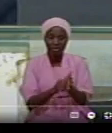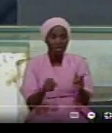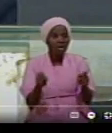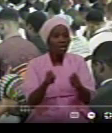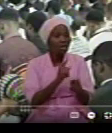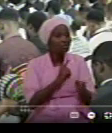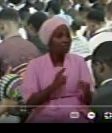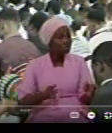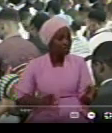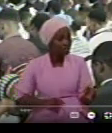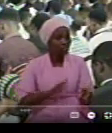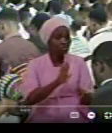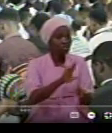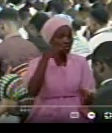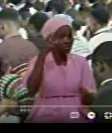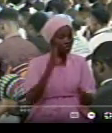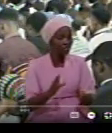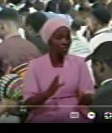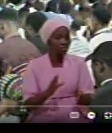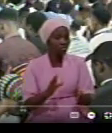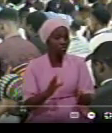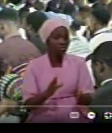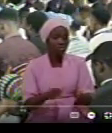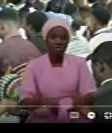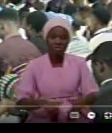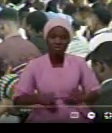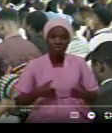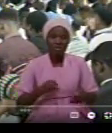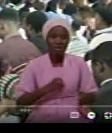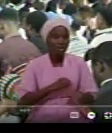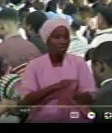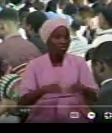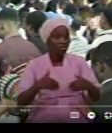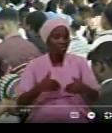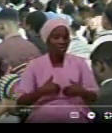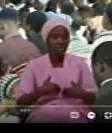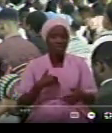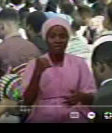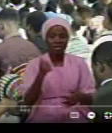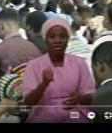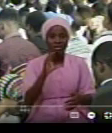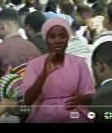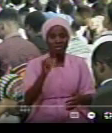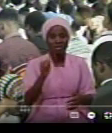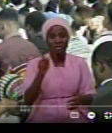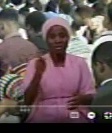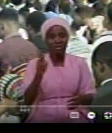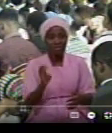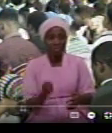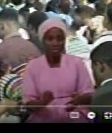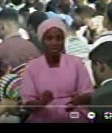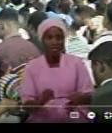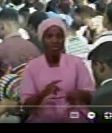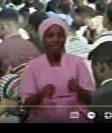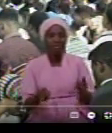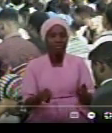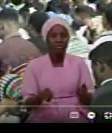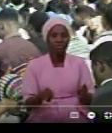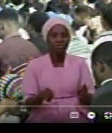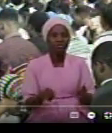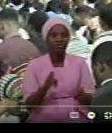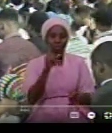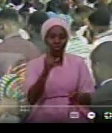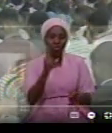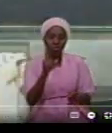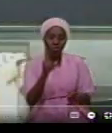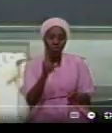not a cake, but an handful of meal in a barrel, and a